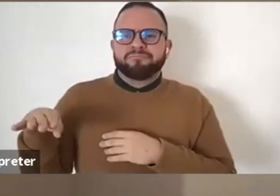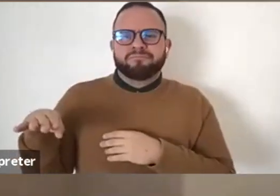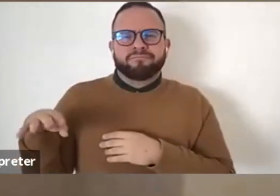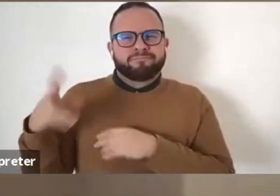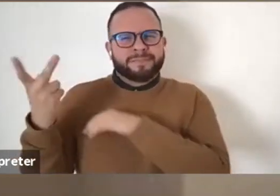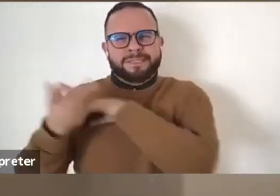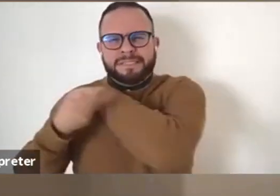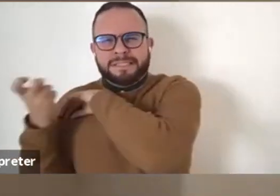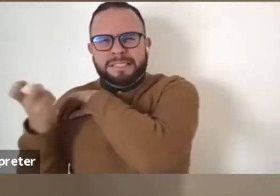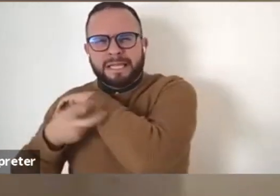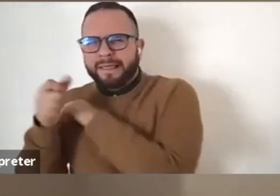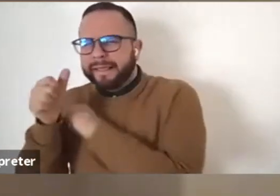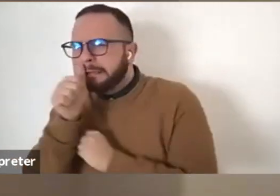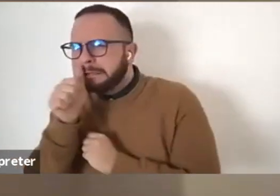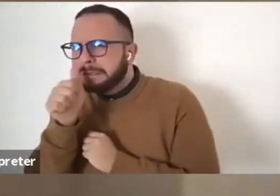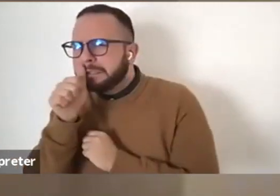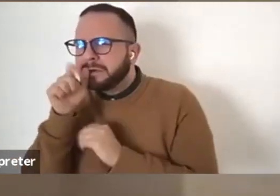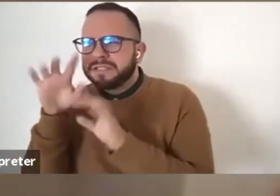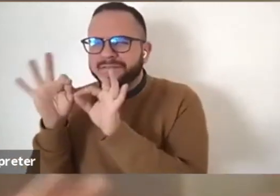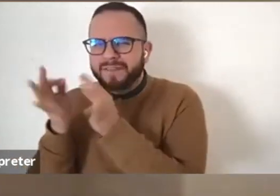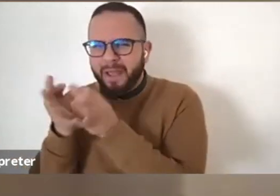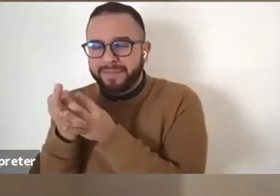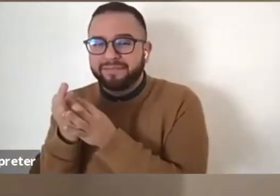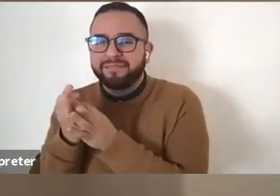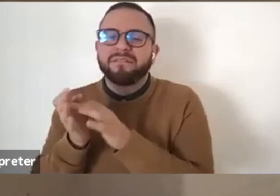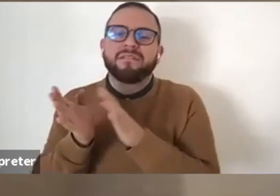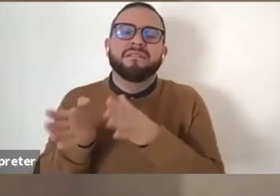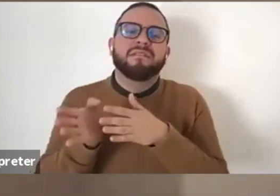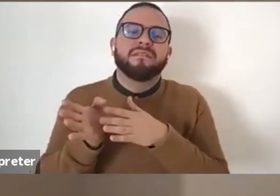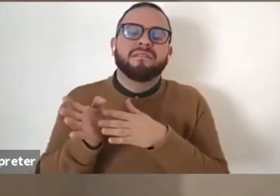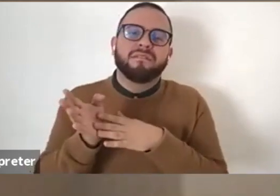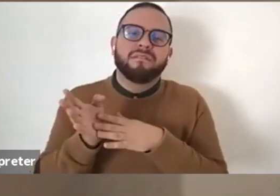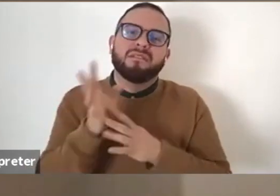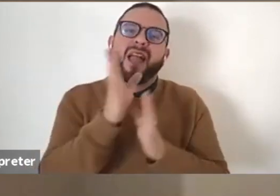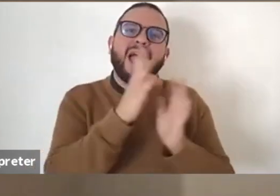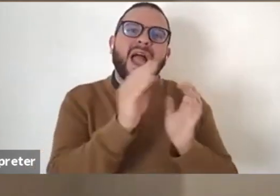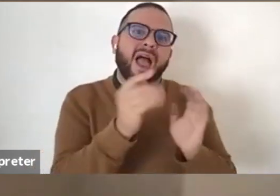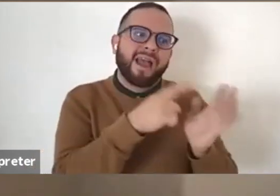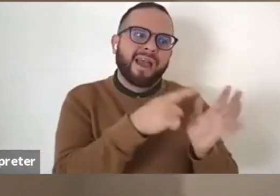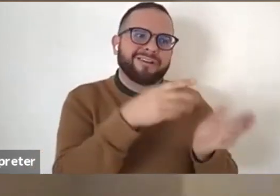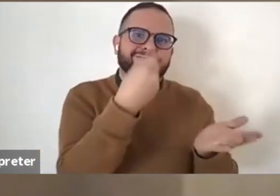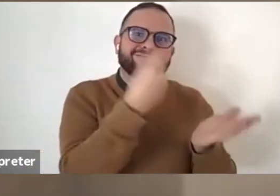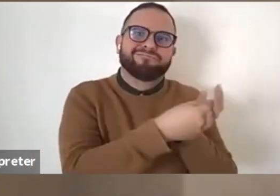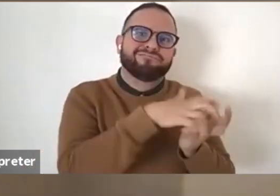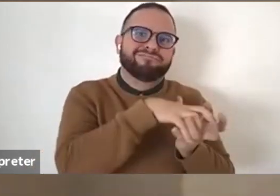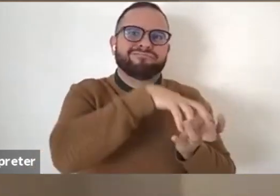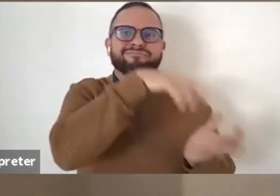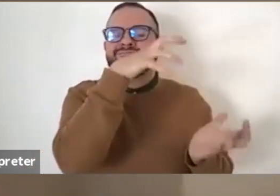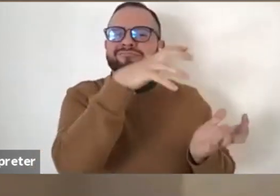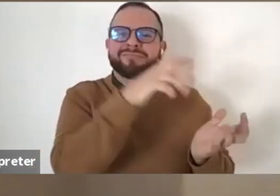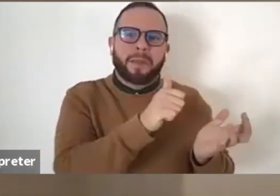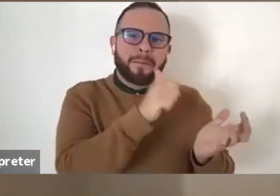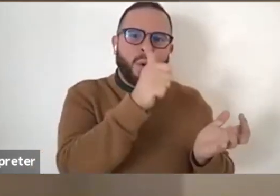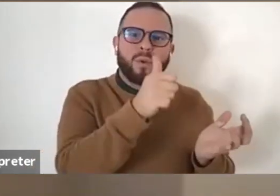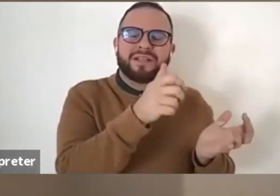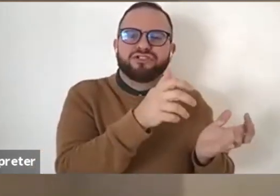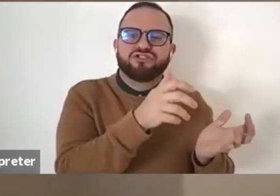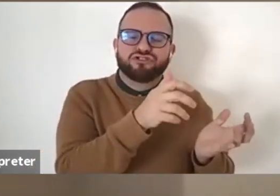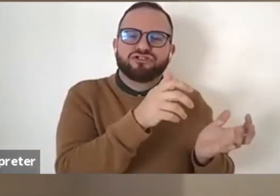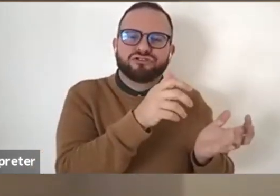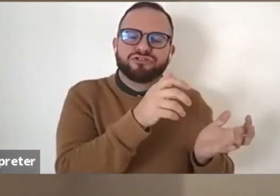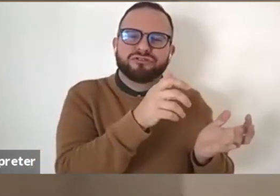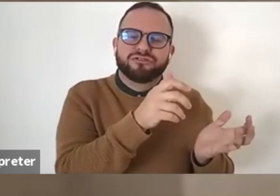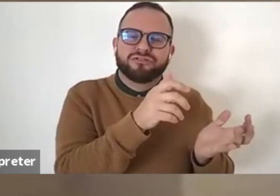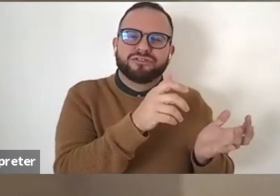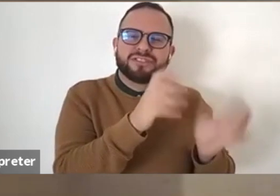secrets of the families, and the very wealthy Polish families who are kind of having, I